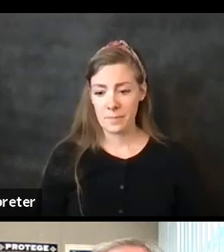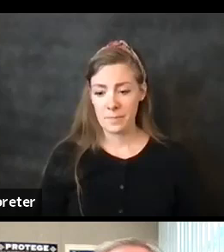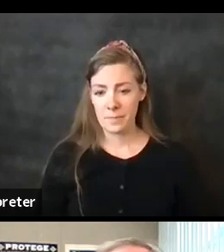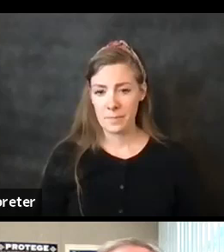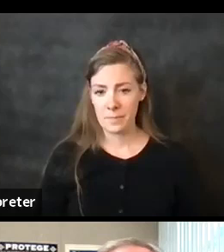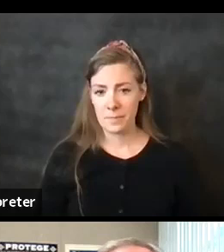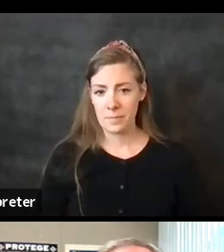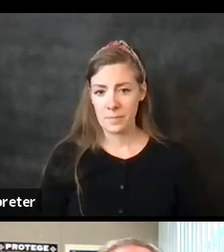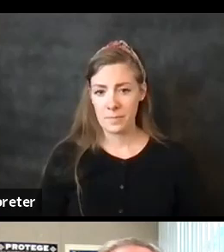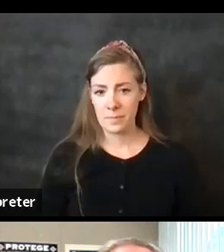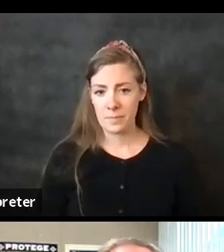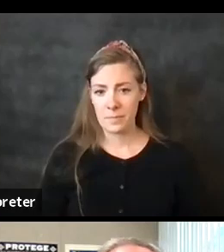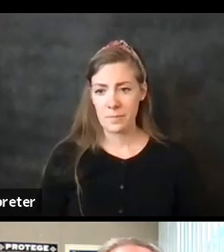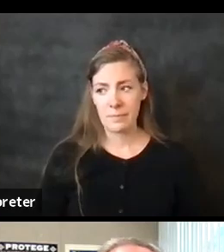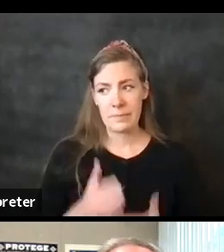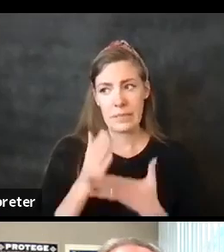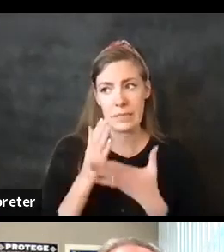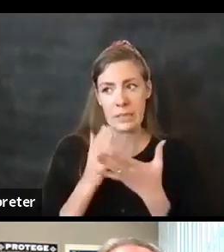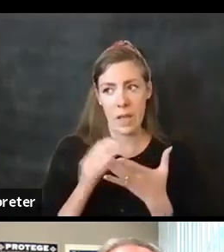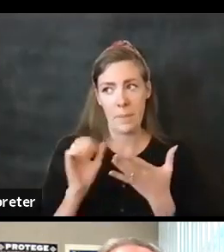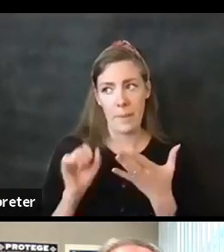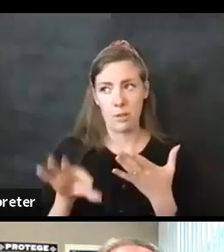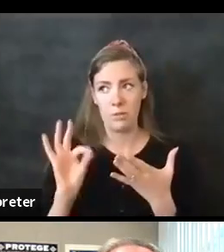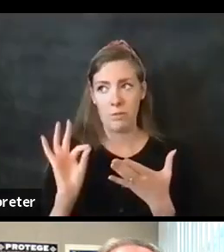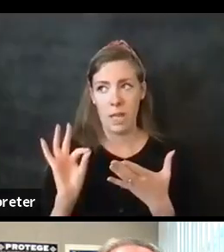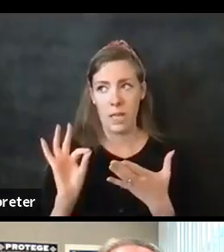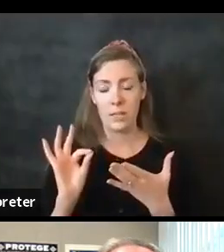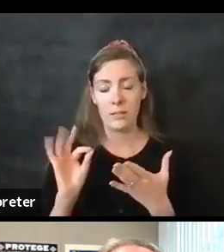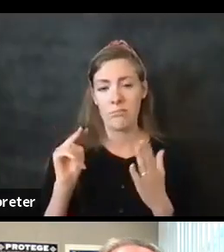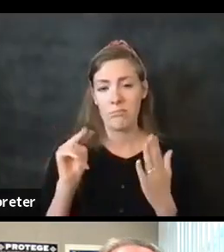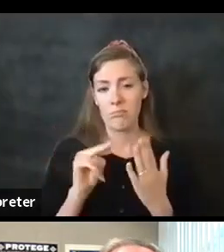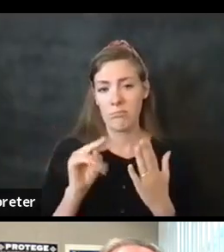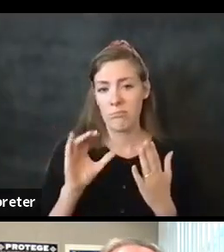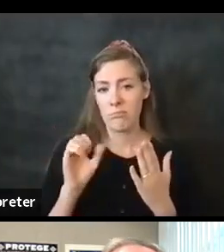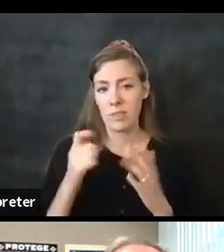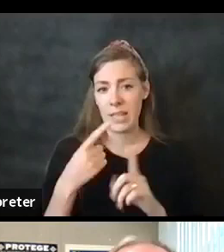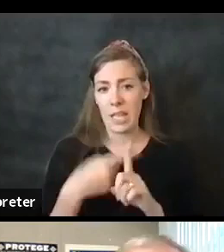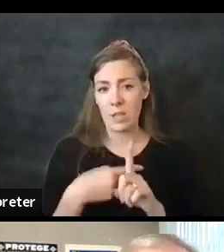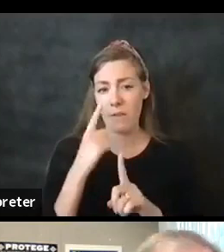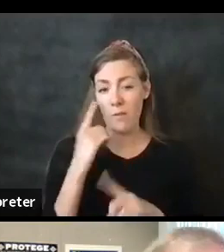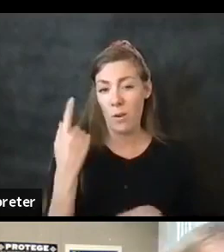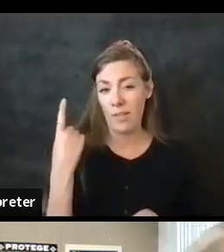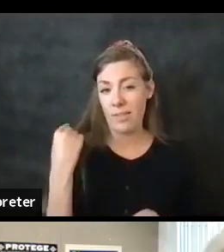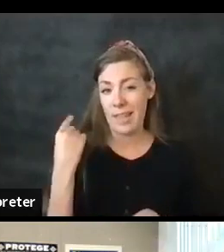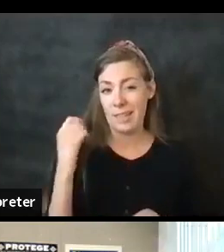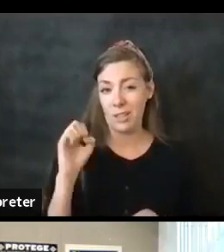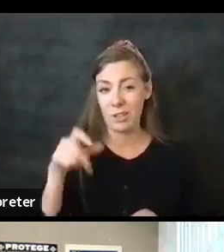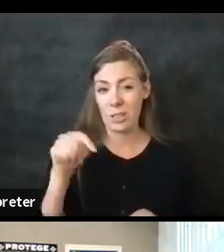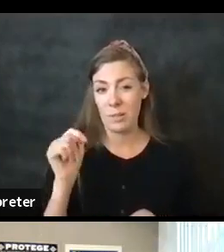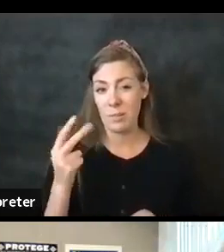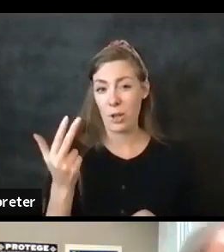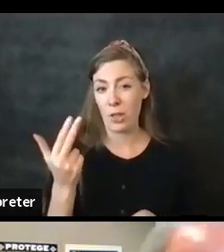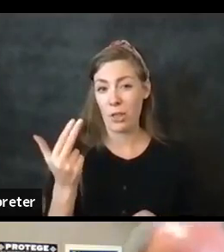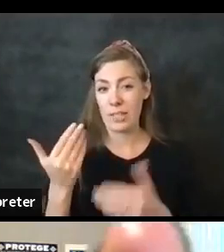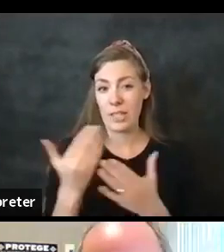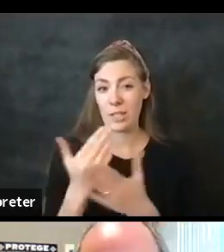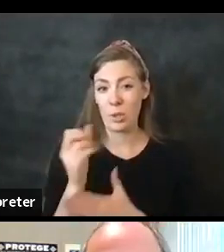I can address some of it. Looking at our case rates, last September, we were at about 13 new